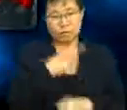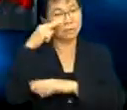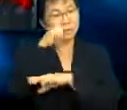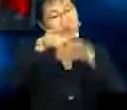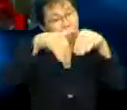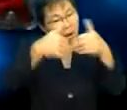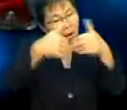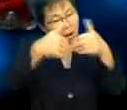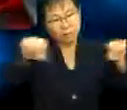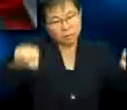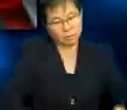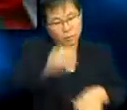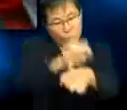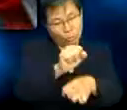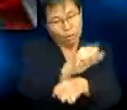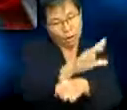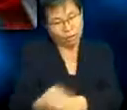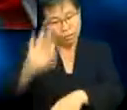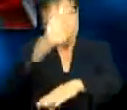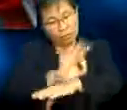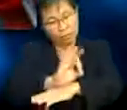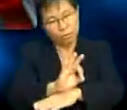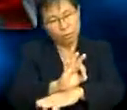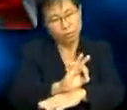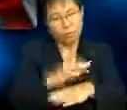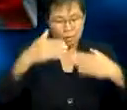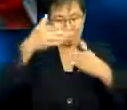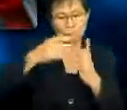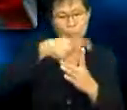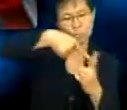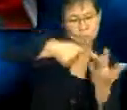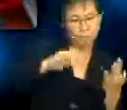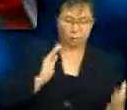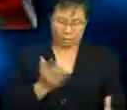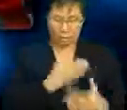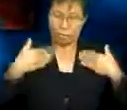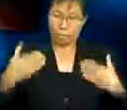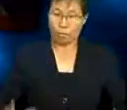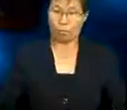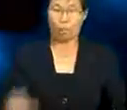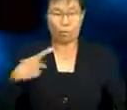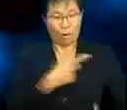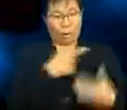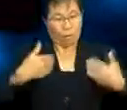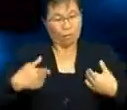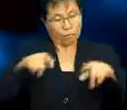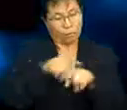system. We have seen how this system works and functions within our bodies.